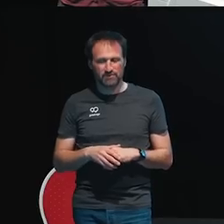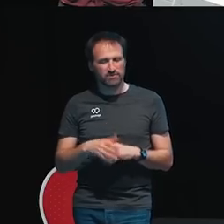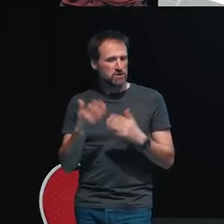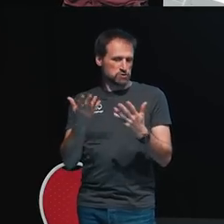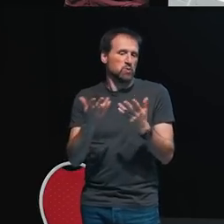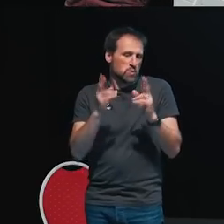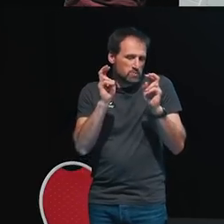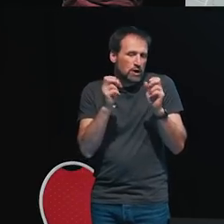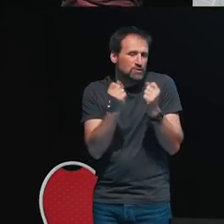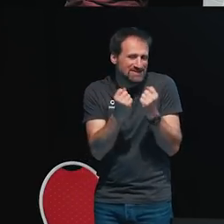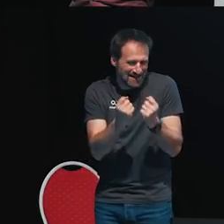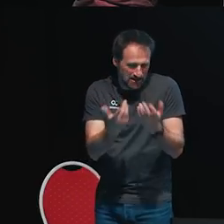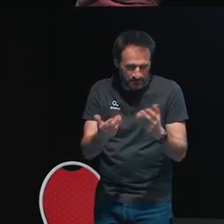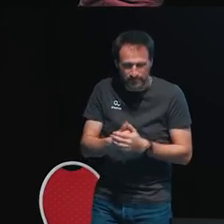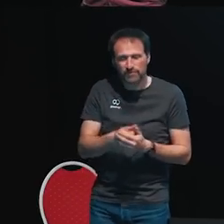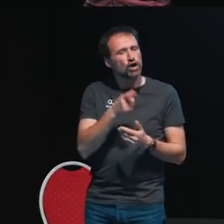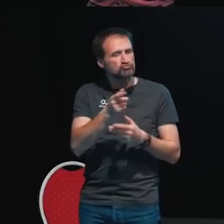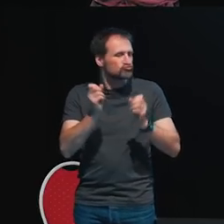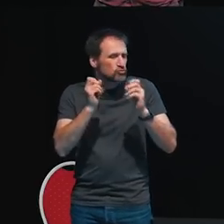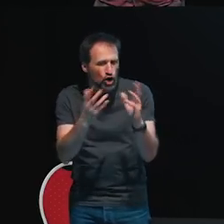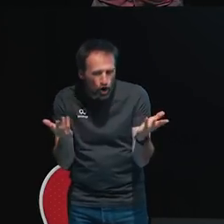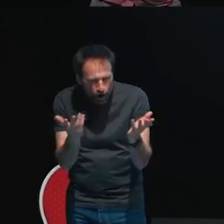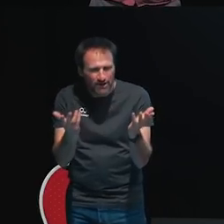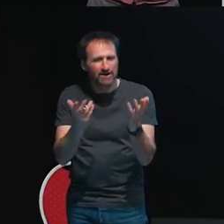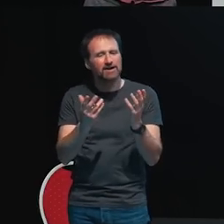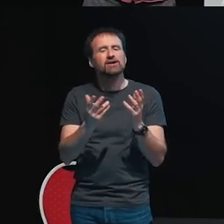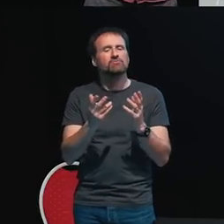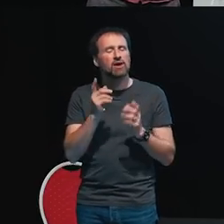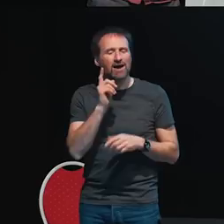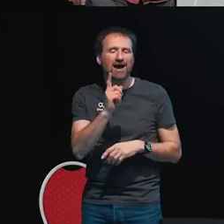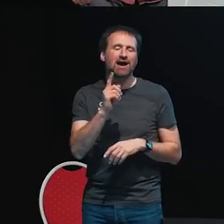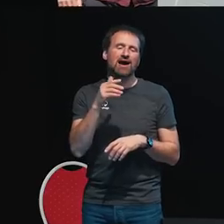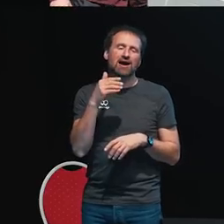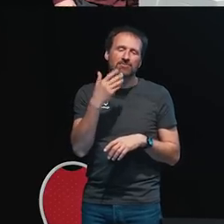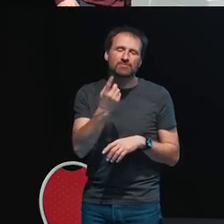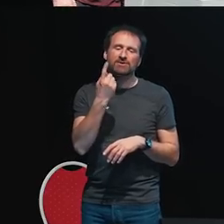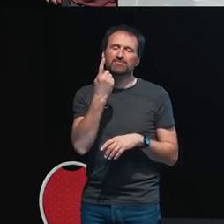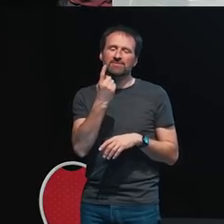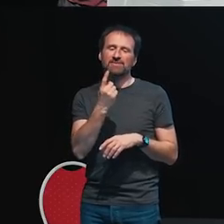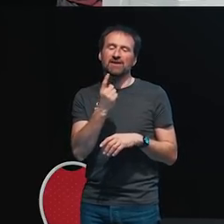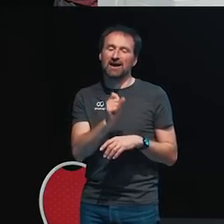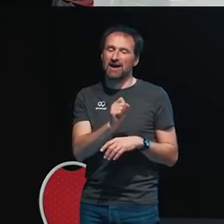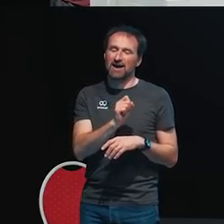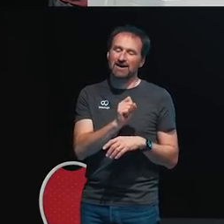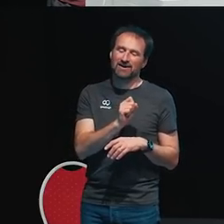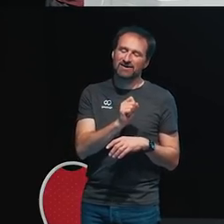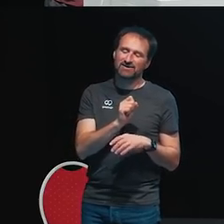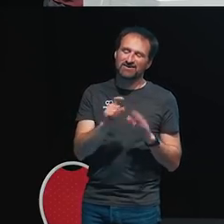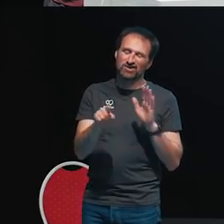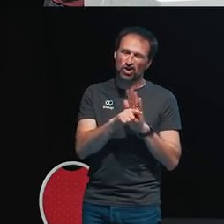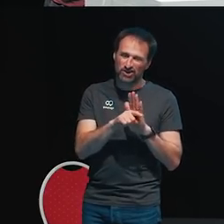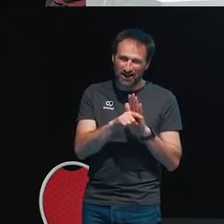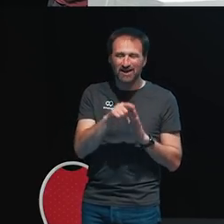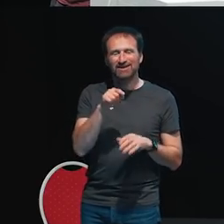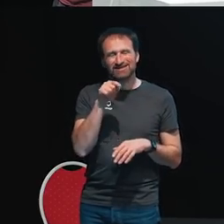So it's nice and concise, but there's a con. You should avoid these deeply nested